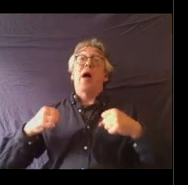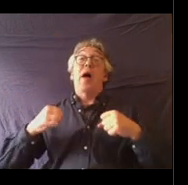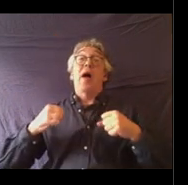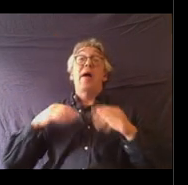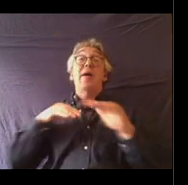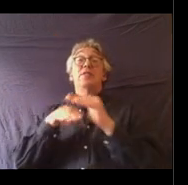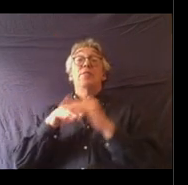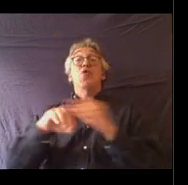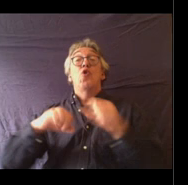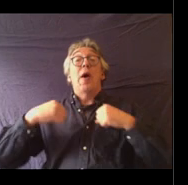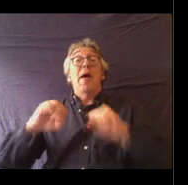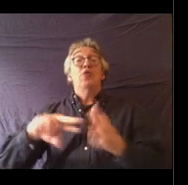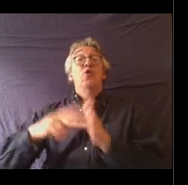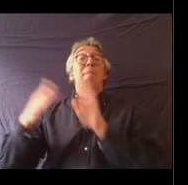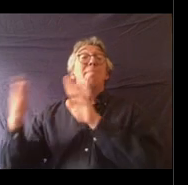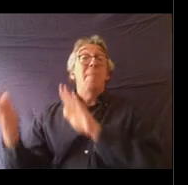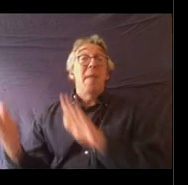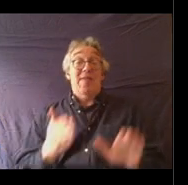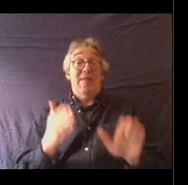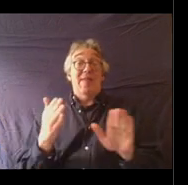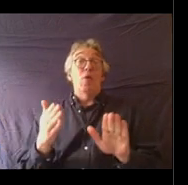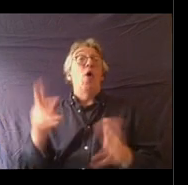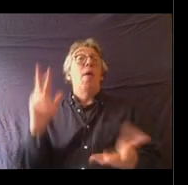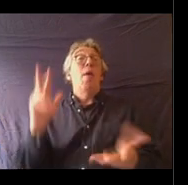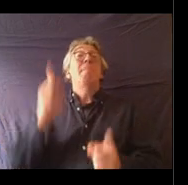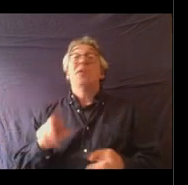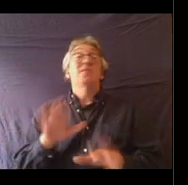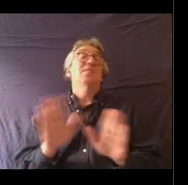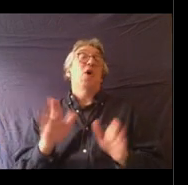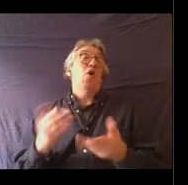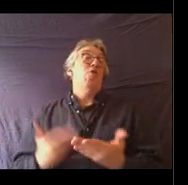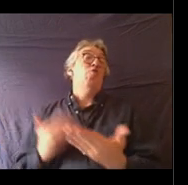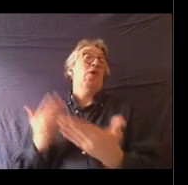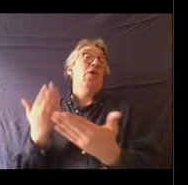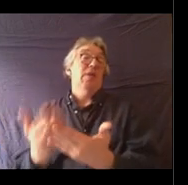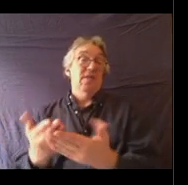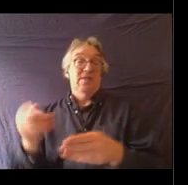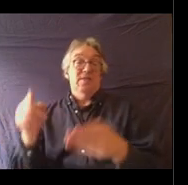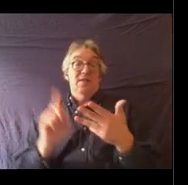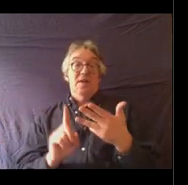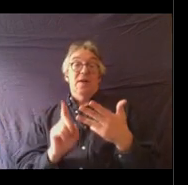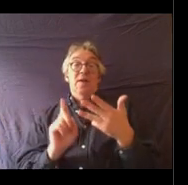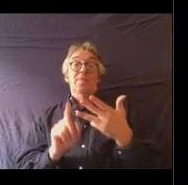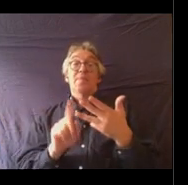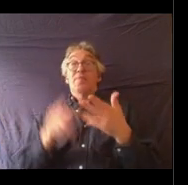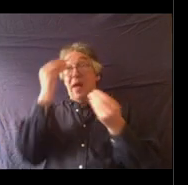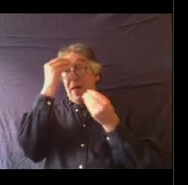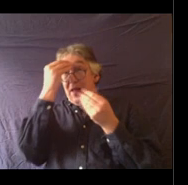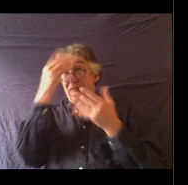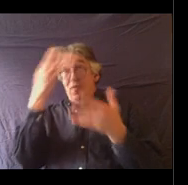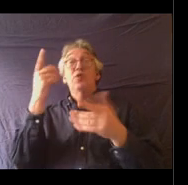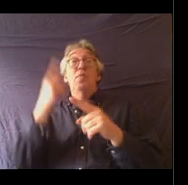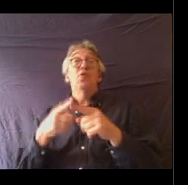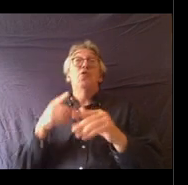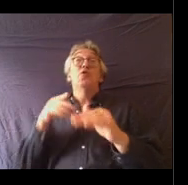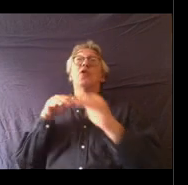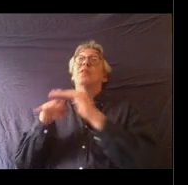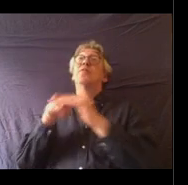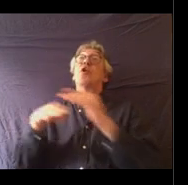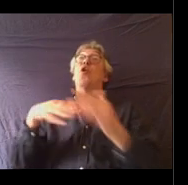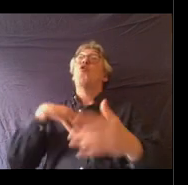a recommendation, information and complaints mechanism for media accessibility as well. And the fifth and last one